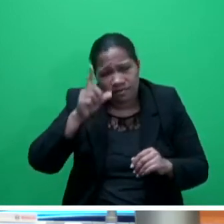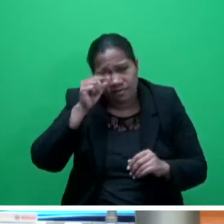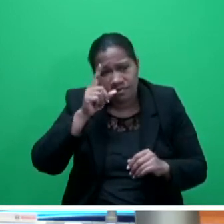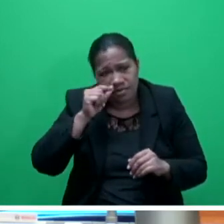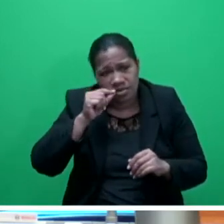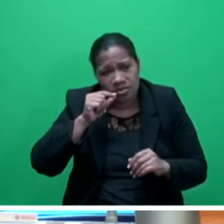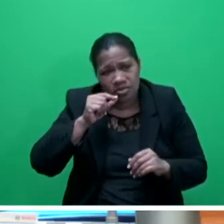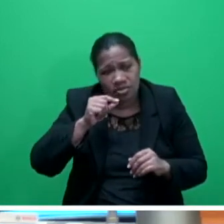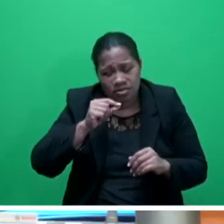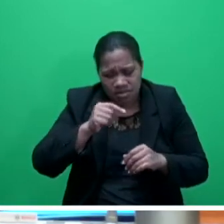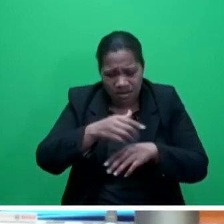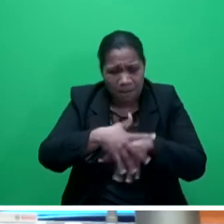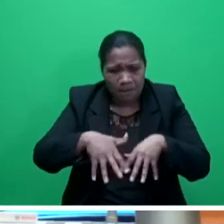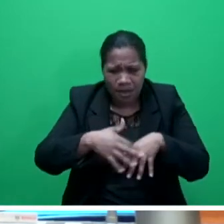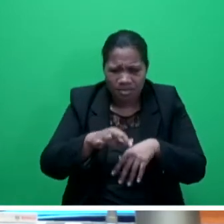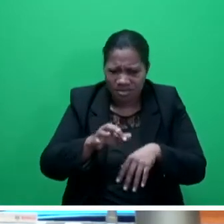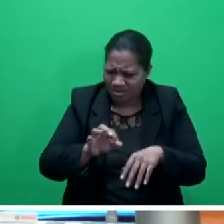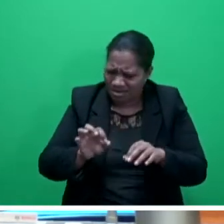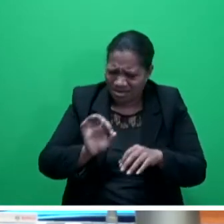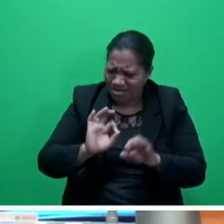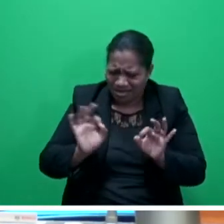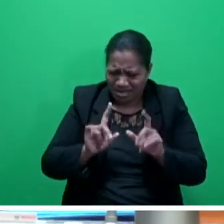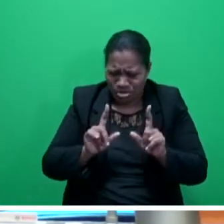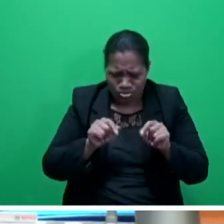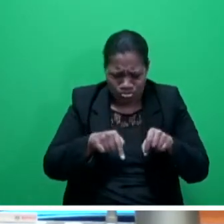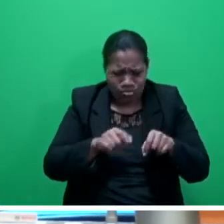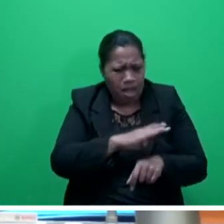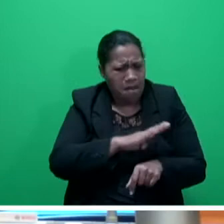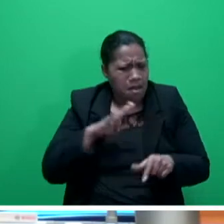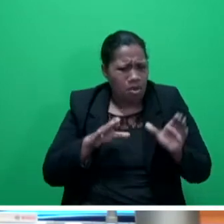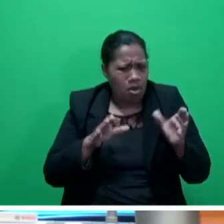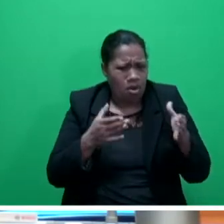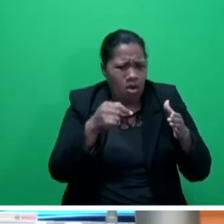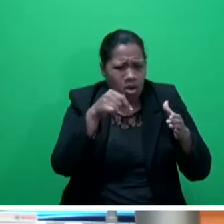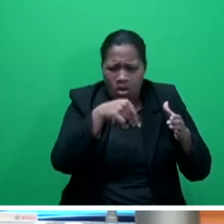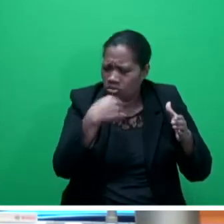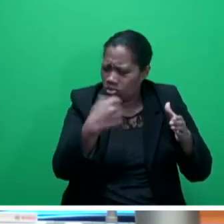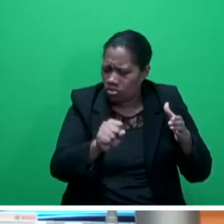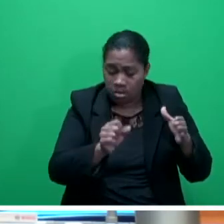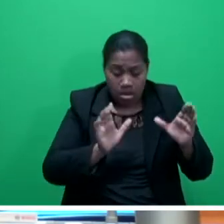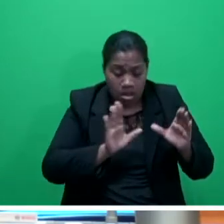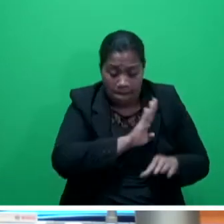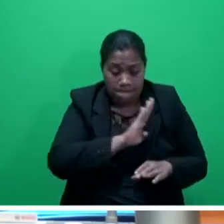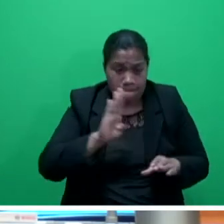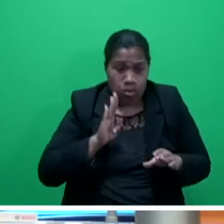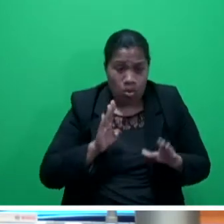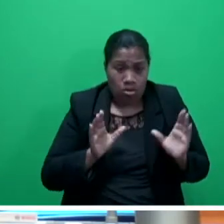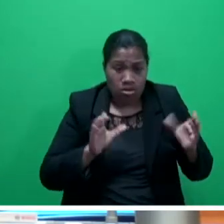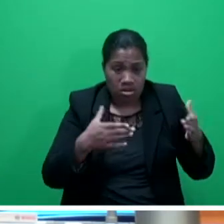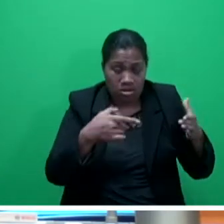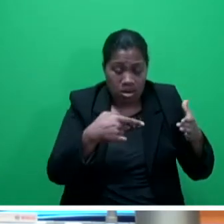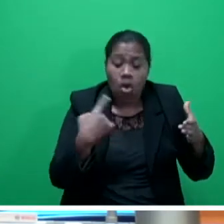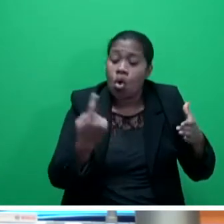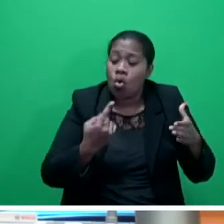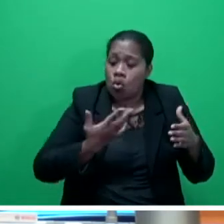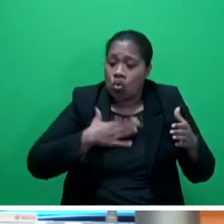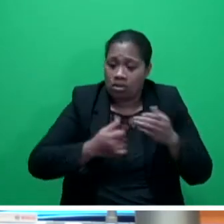board. This board specifically is about those people who want to become legal